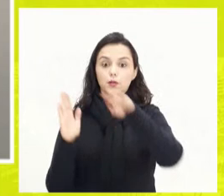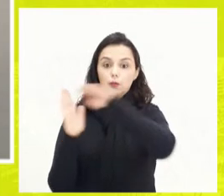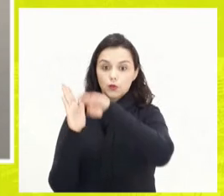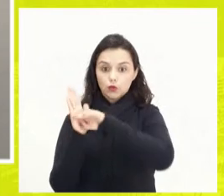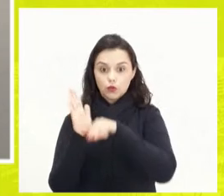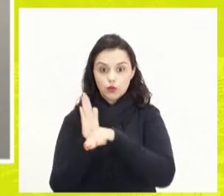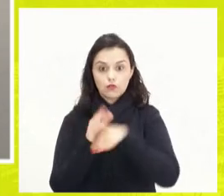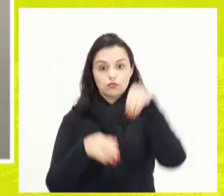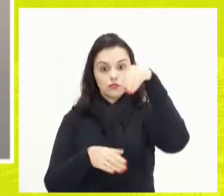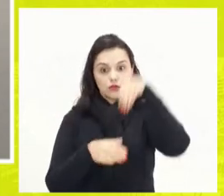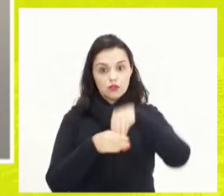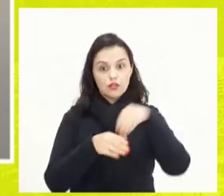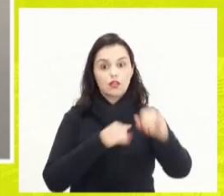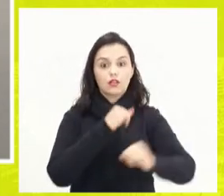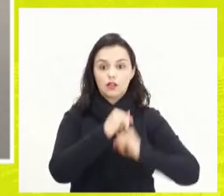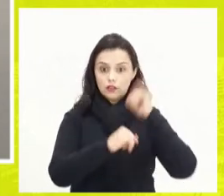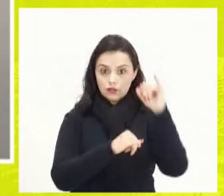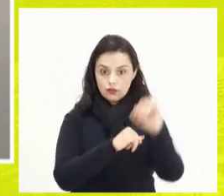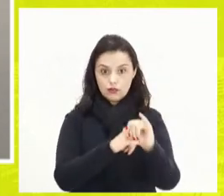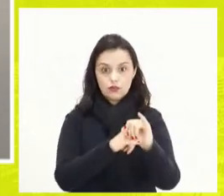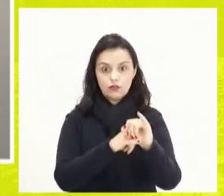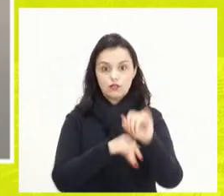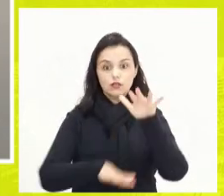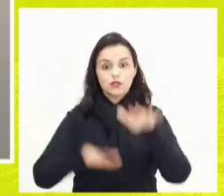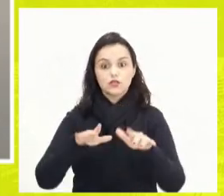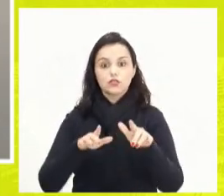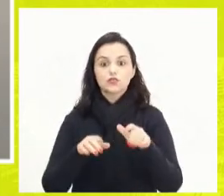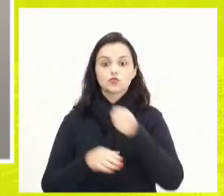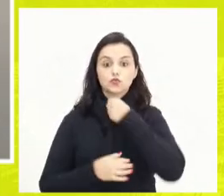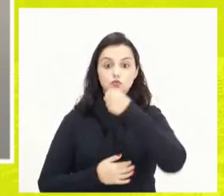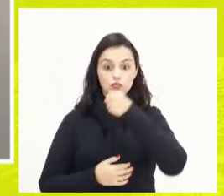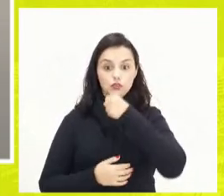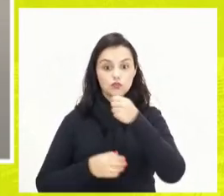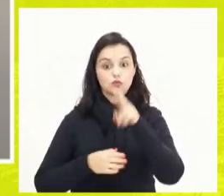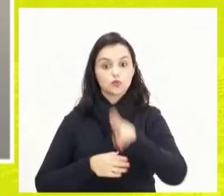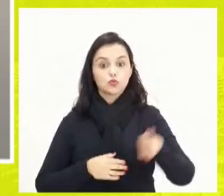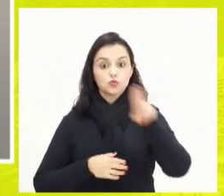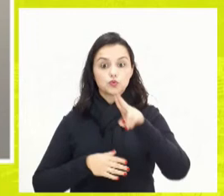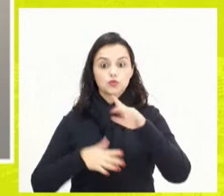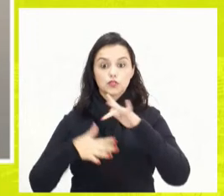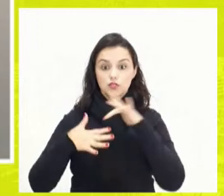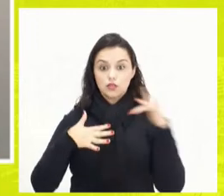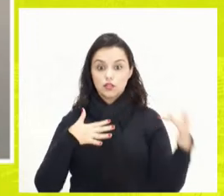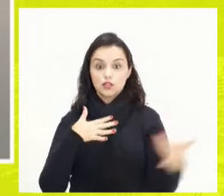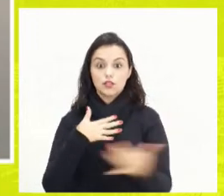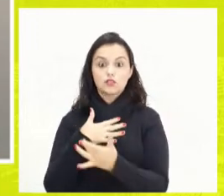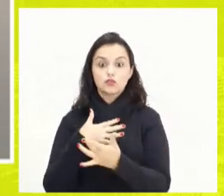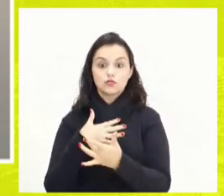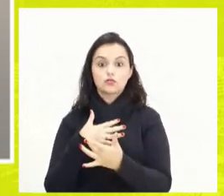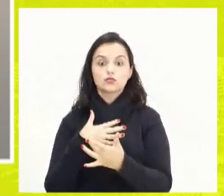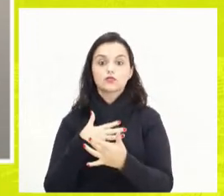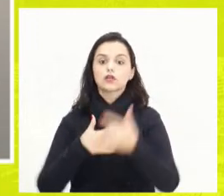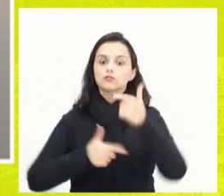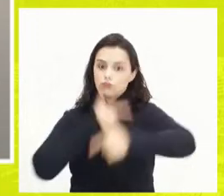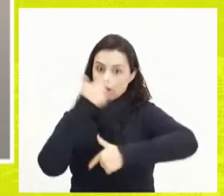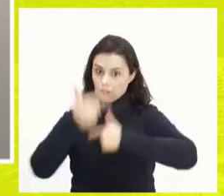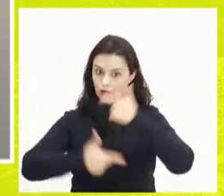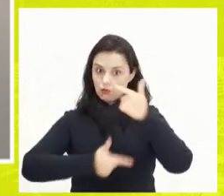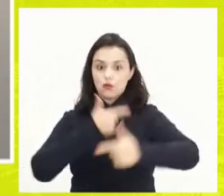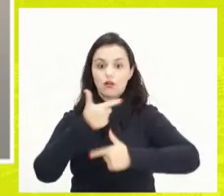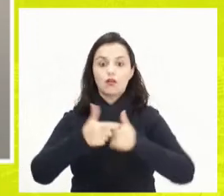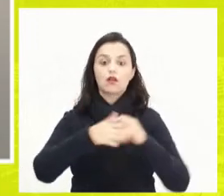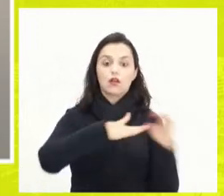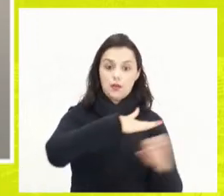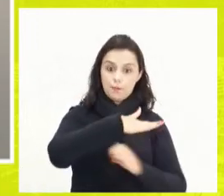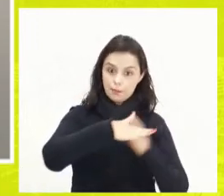digital media chico talked about journalists using social media a lot to promote themselves to promote their work